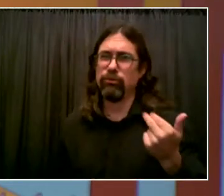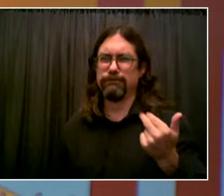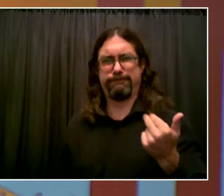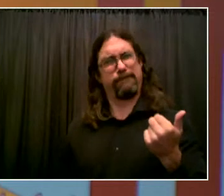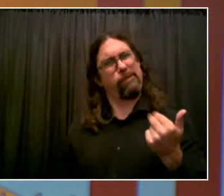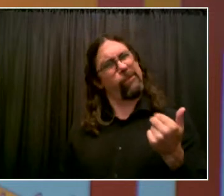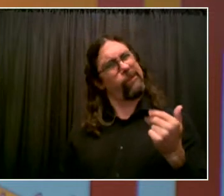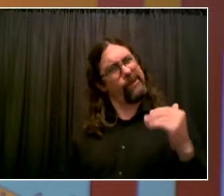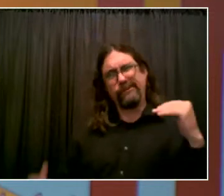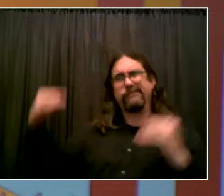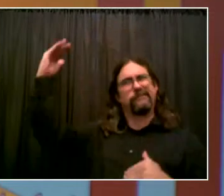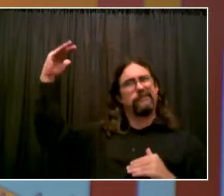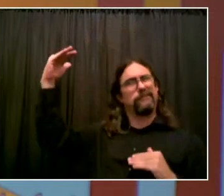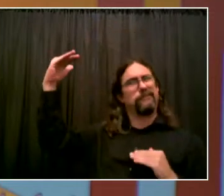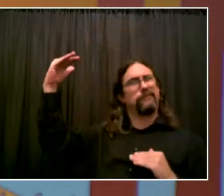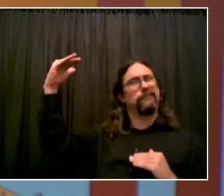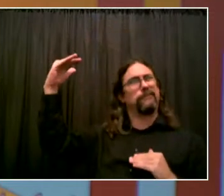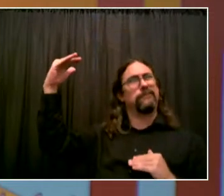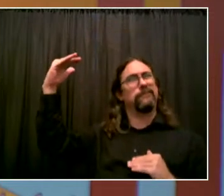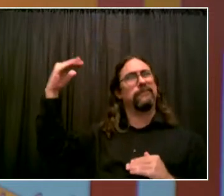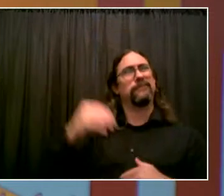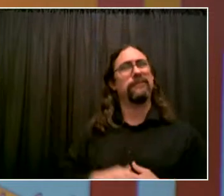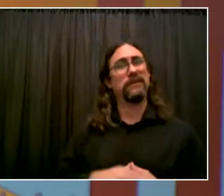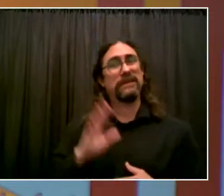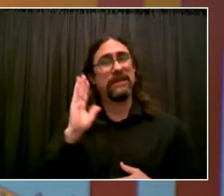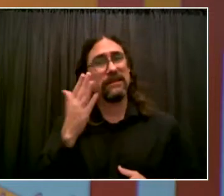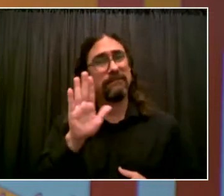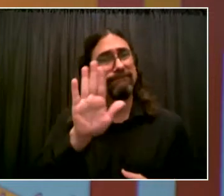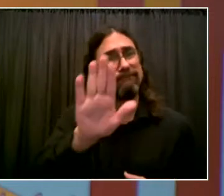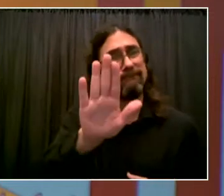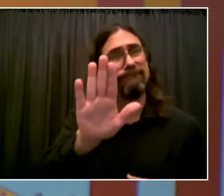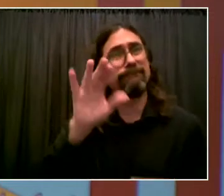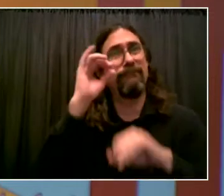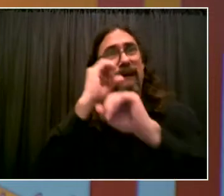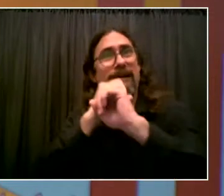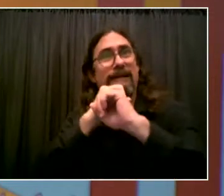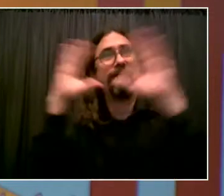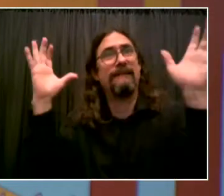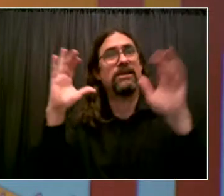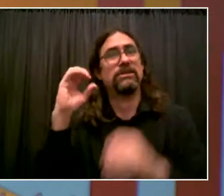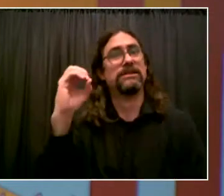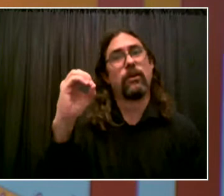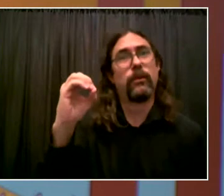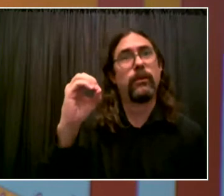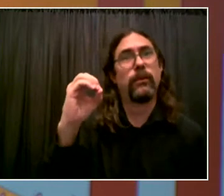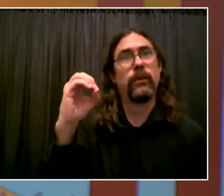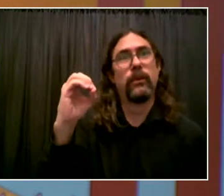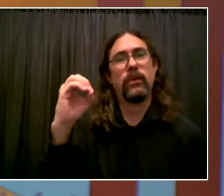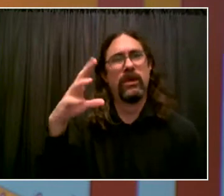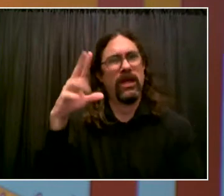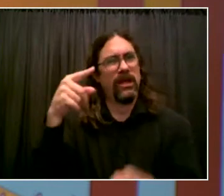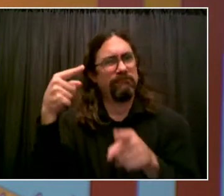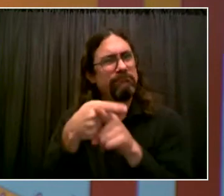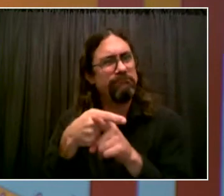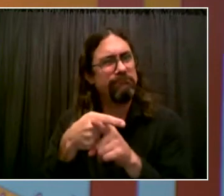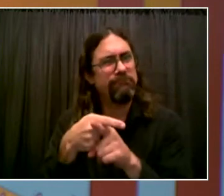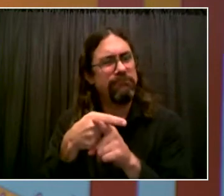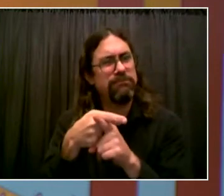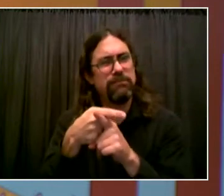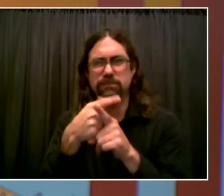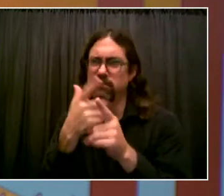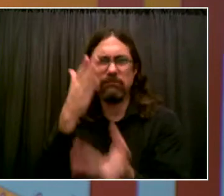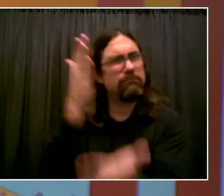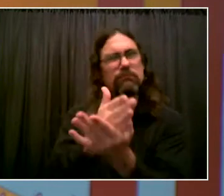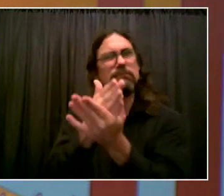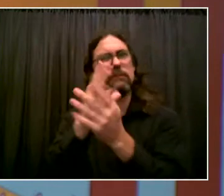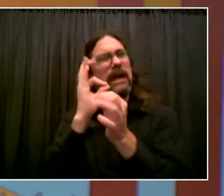department's lax enforcement? And you mentioned to Katie that there were some shortcomings that you and your team take responsibility